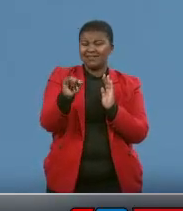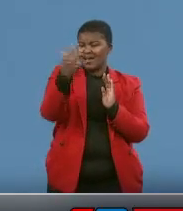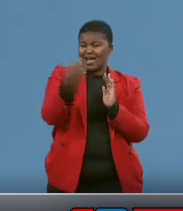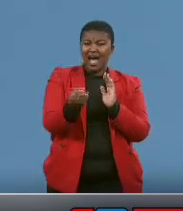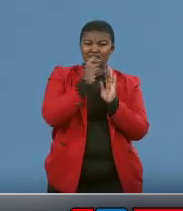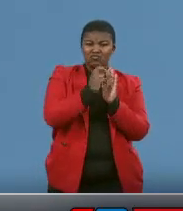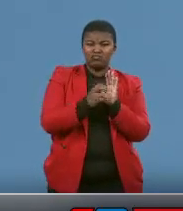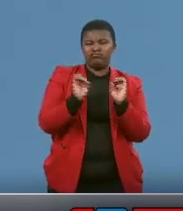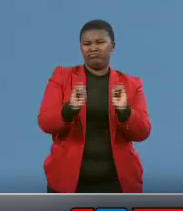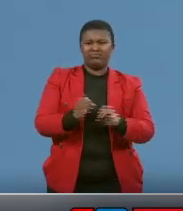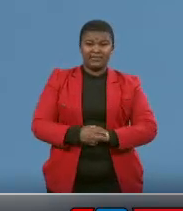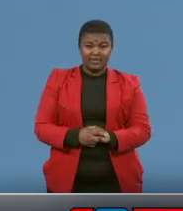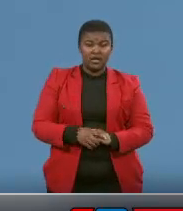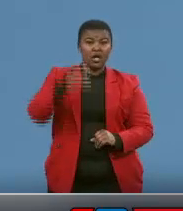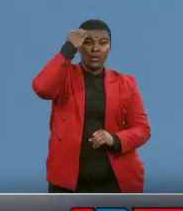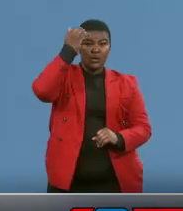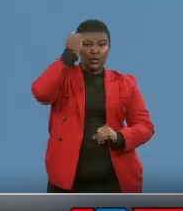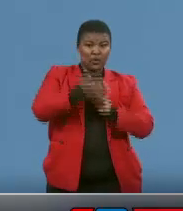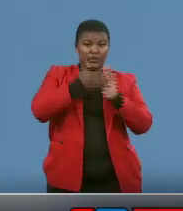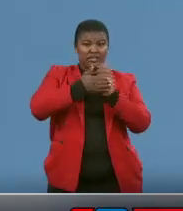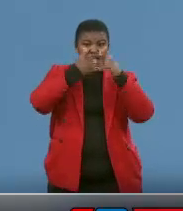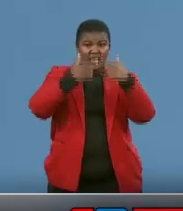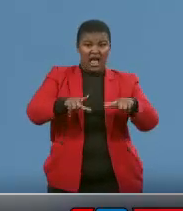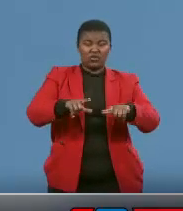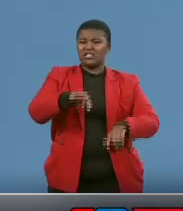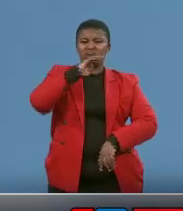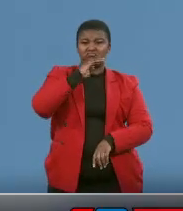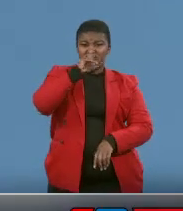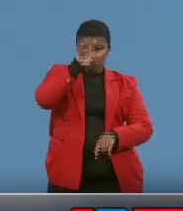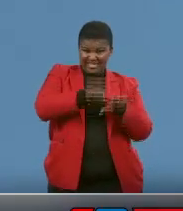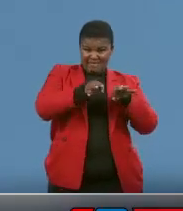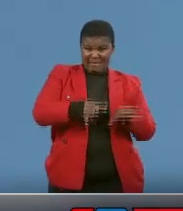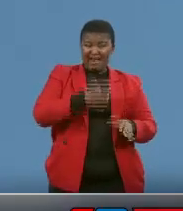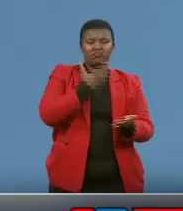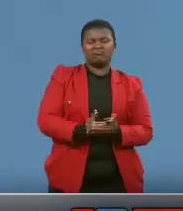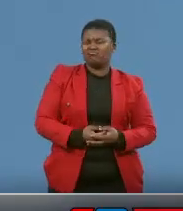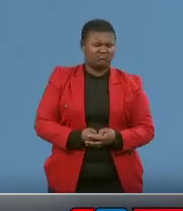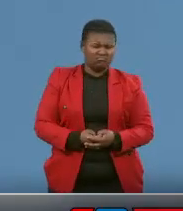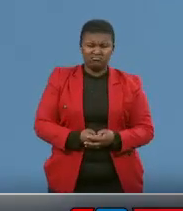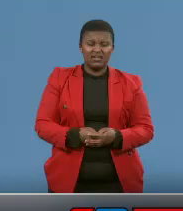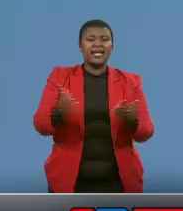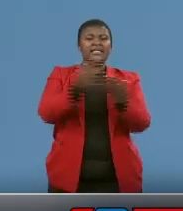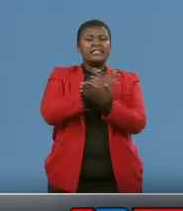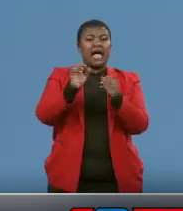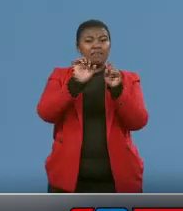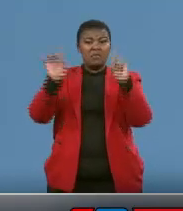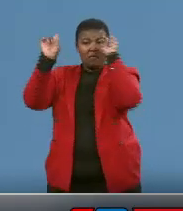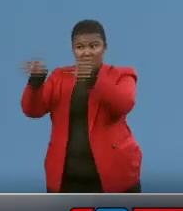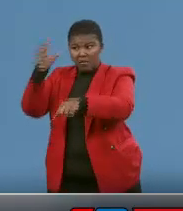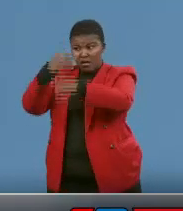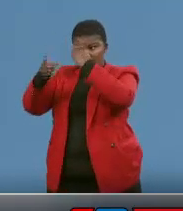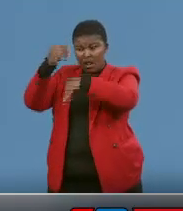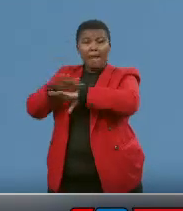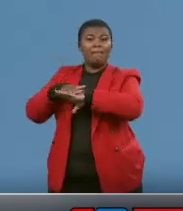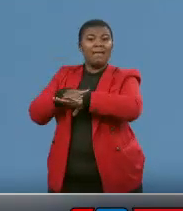interpreters. And knowing sign language, South African Sign Language, does not make you an interpreter. So you have people who go and learn sign language